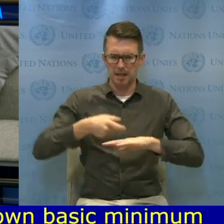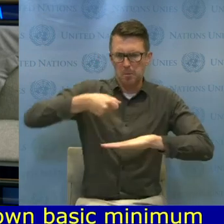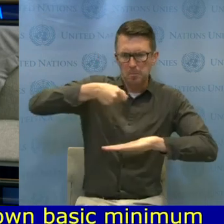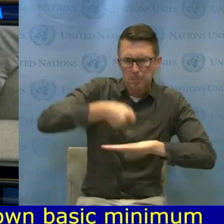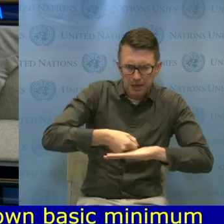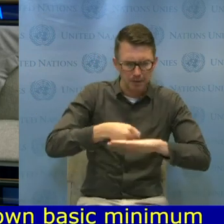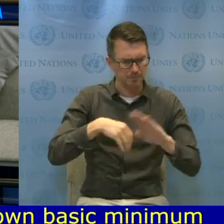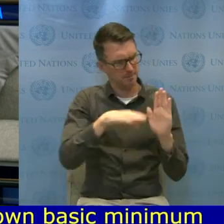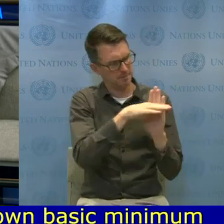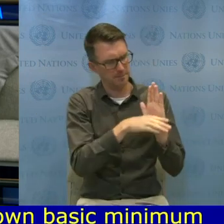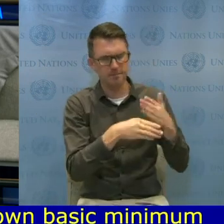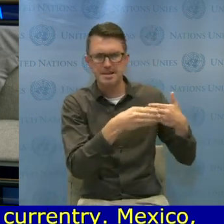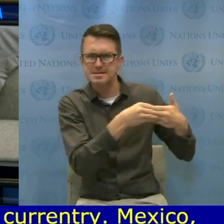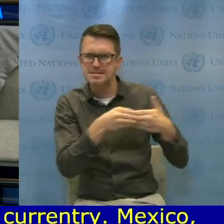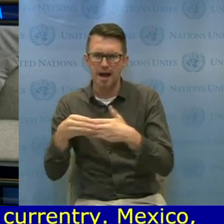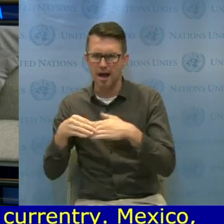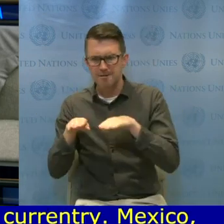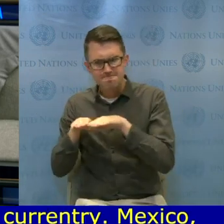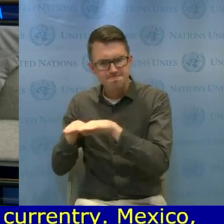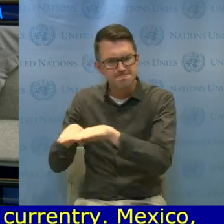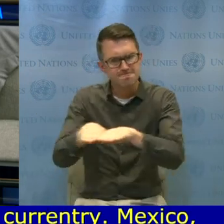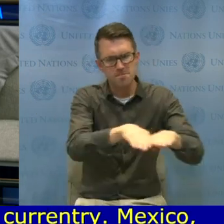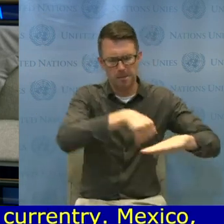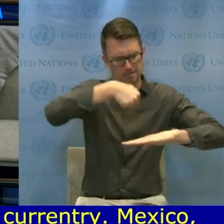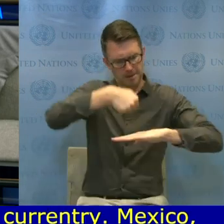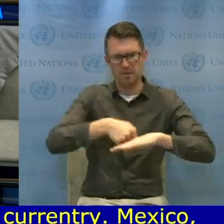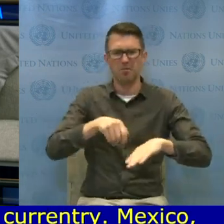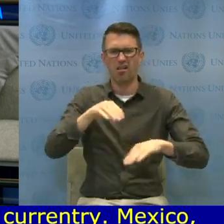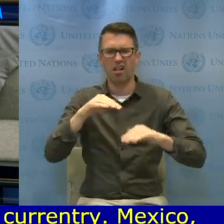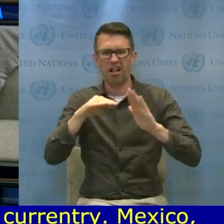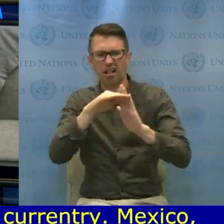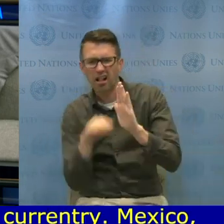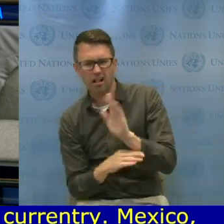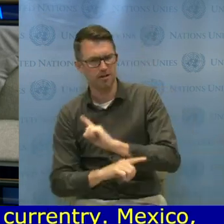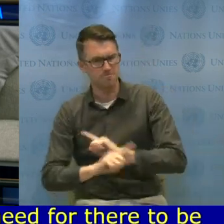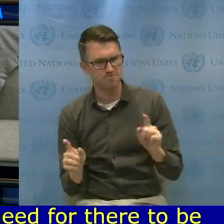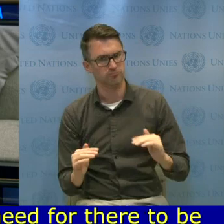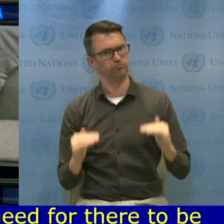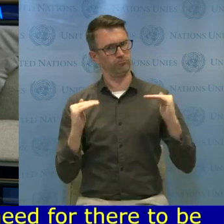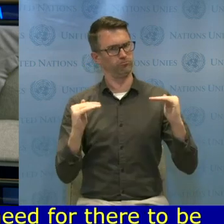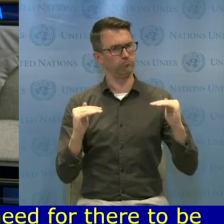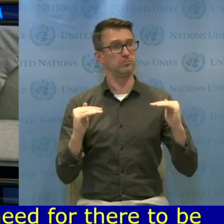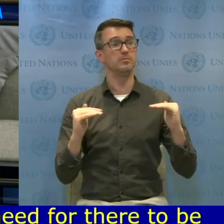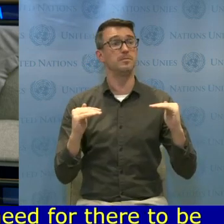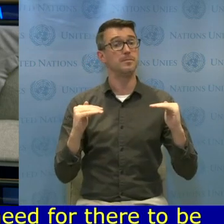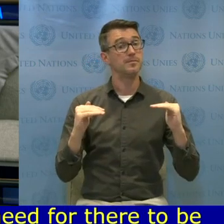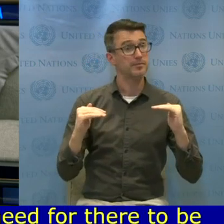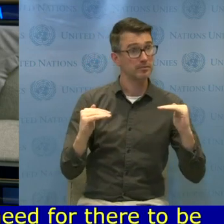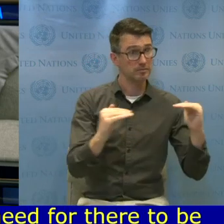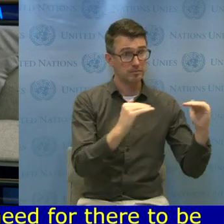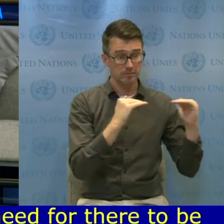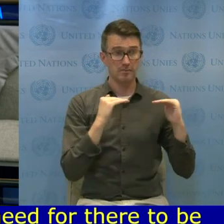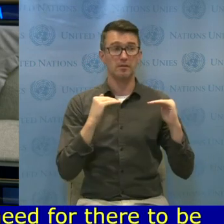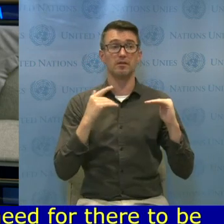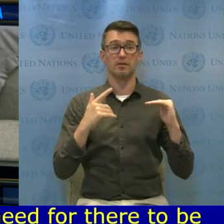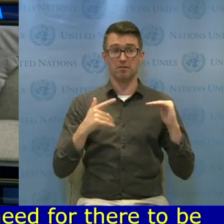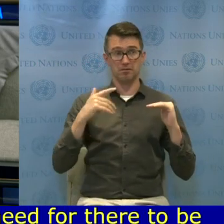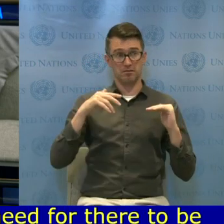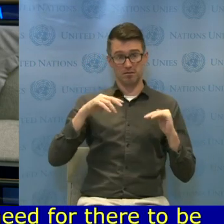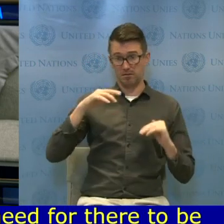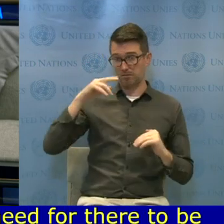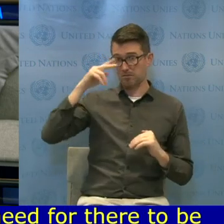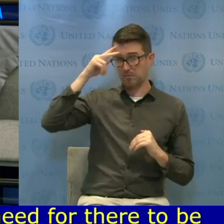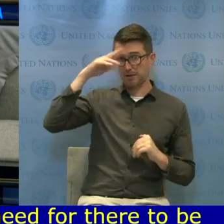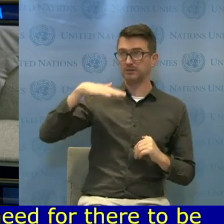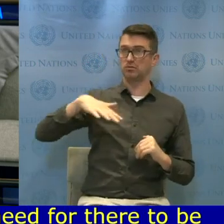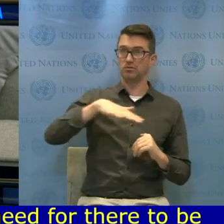international mechanisms, ways of coordinating things so that we have a 360-degree vision of the provision